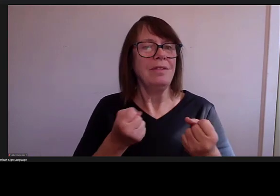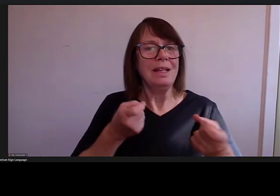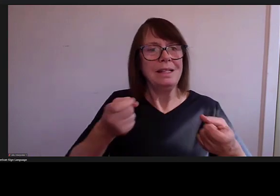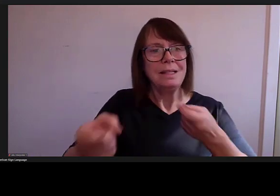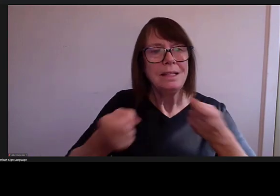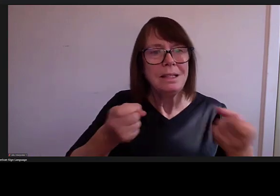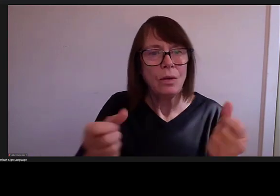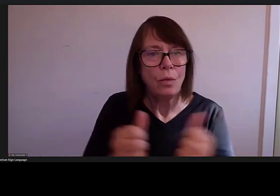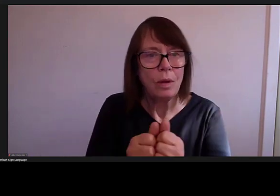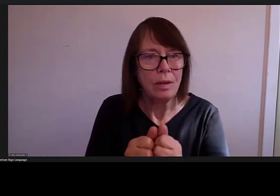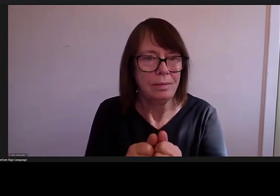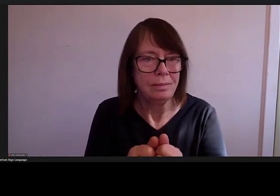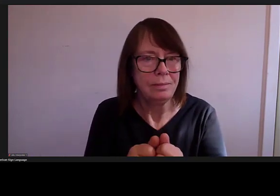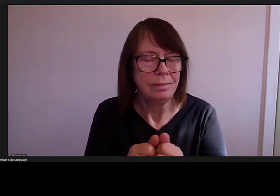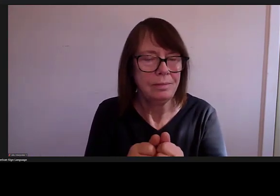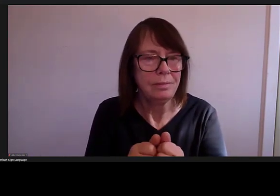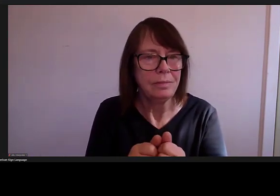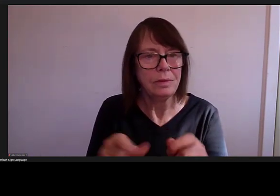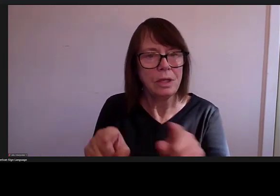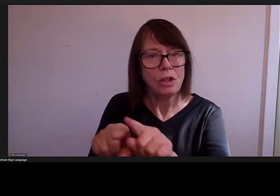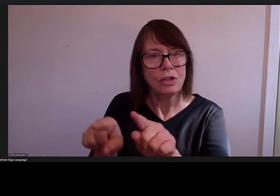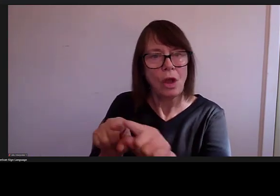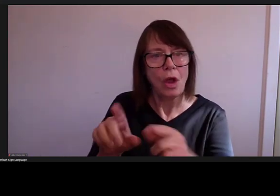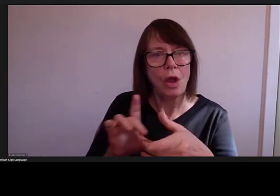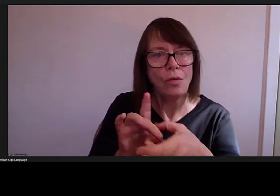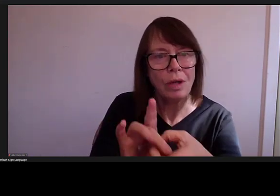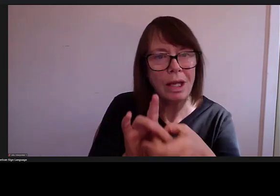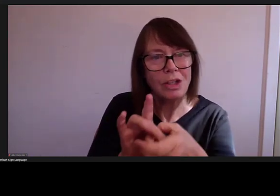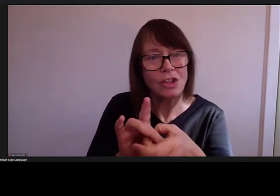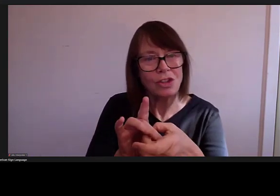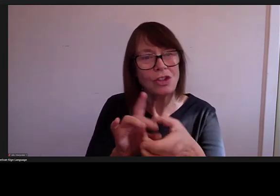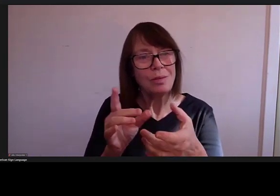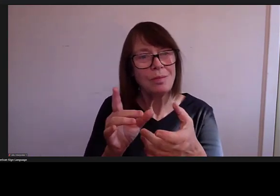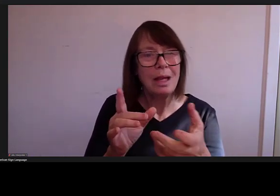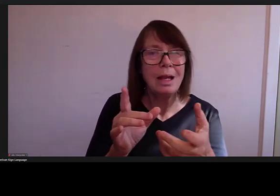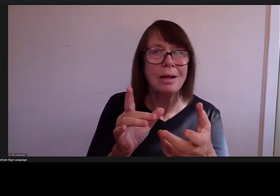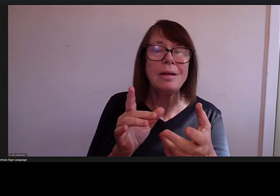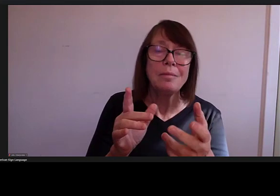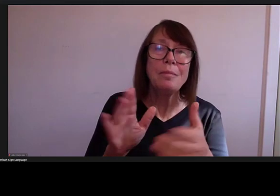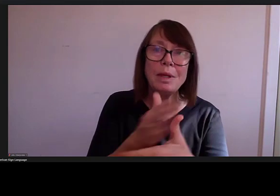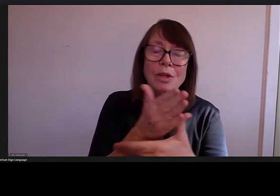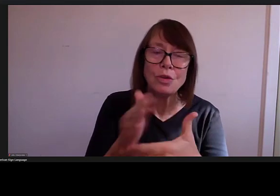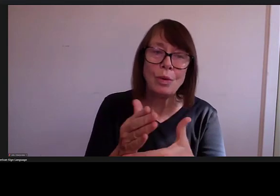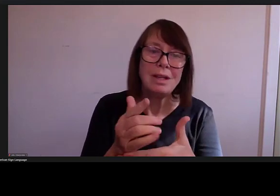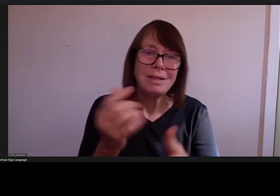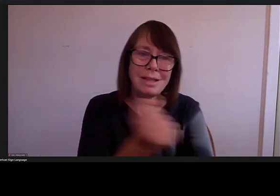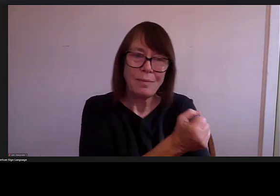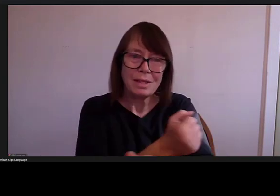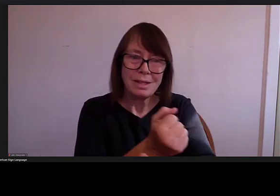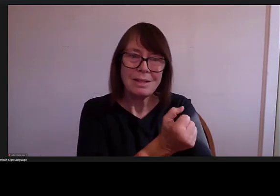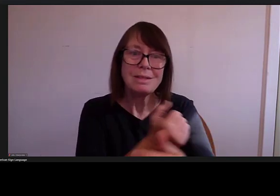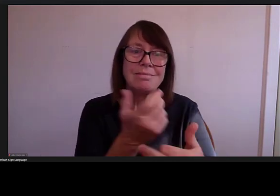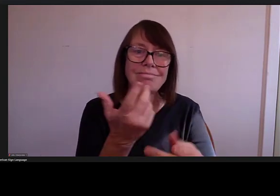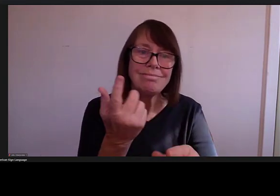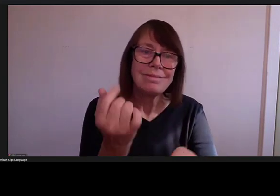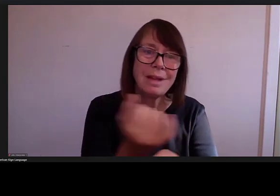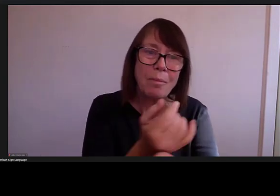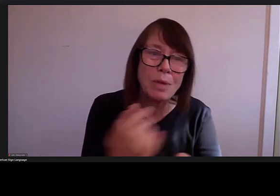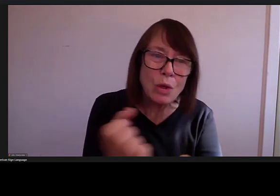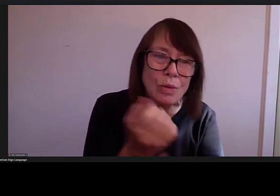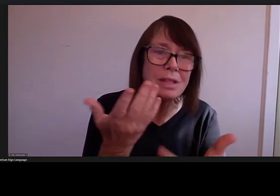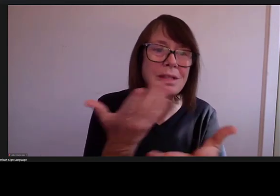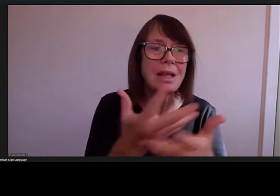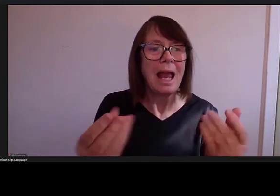a relationship between trauma and substance use, as well as mental and physical health concerns.